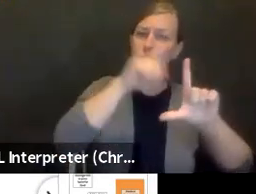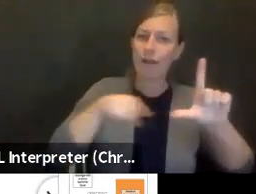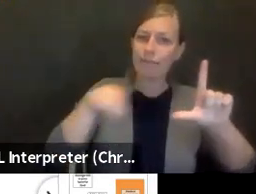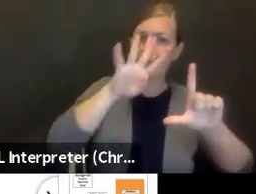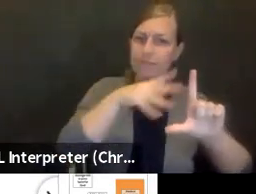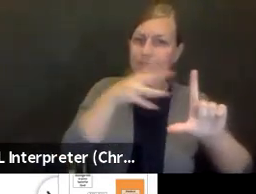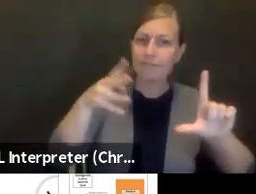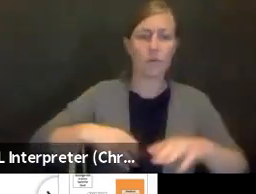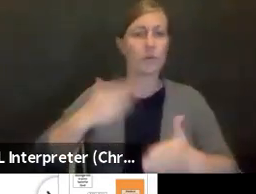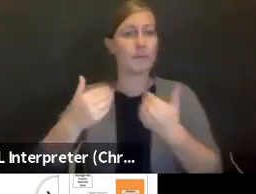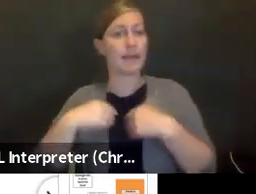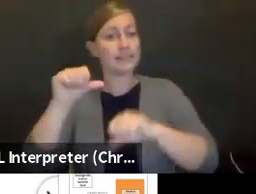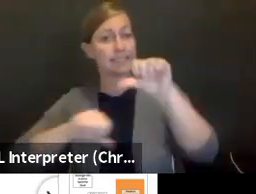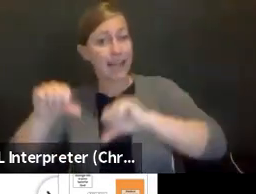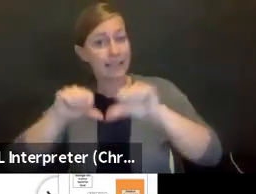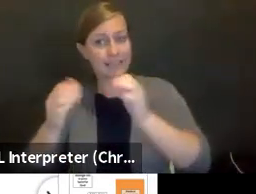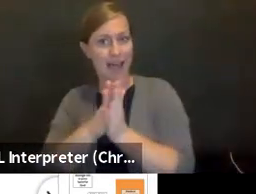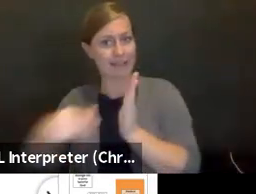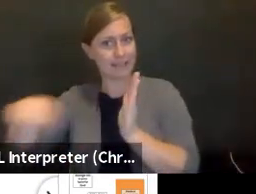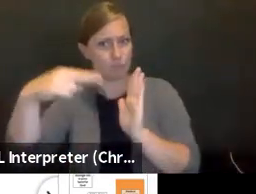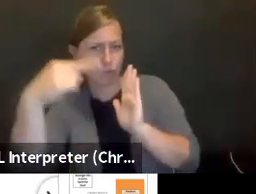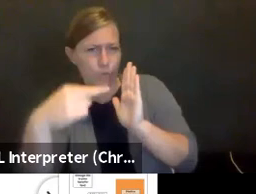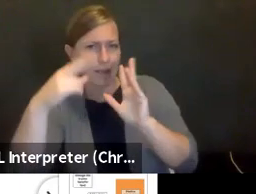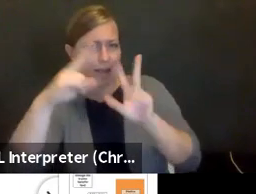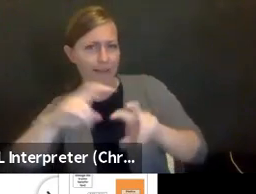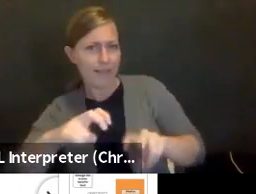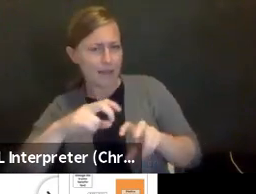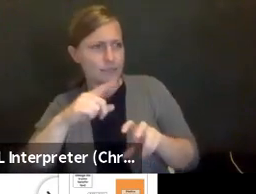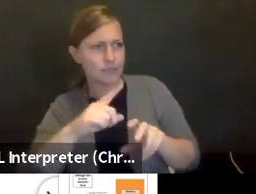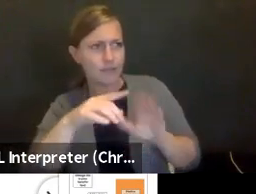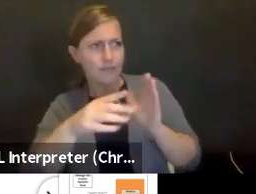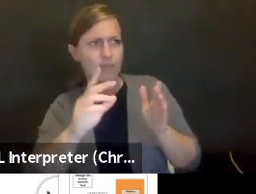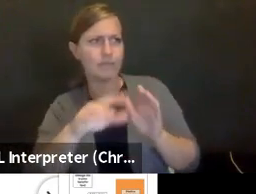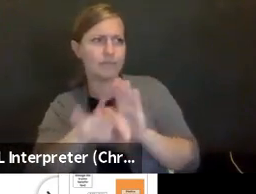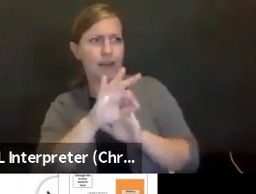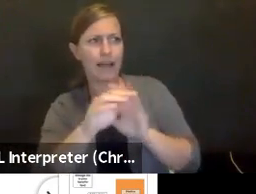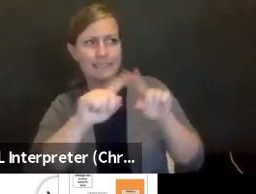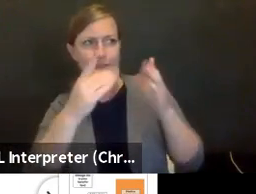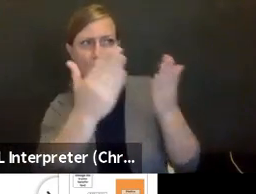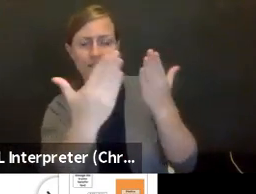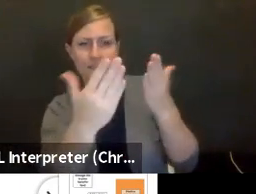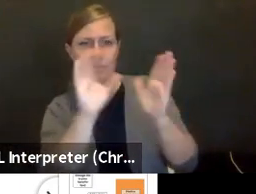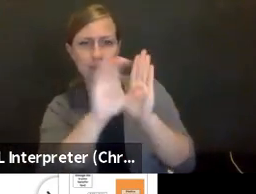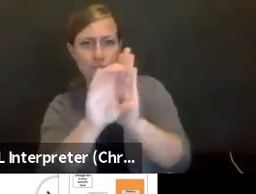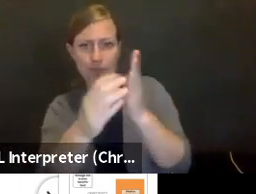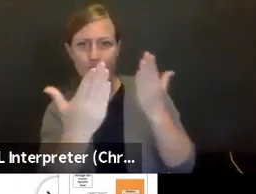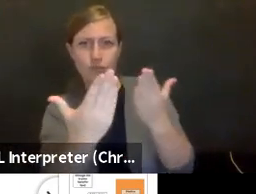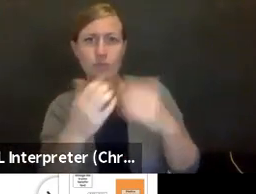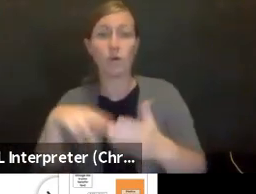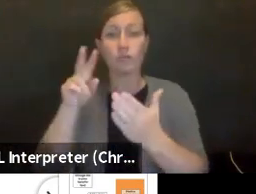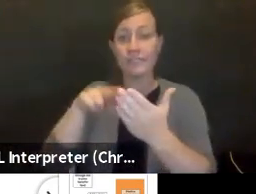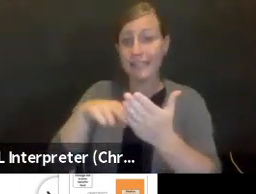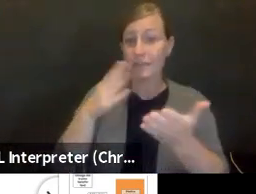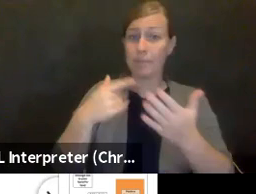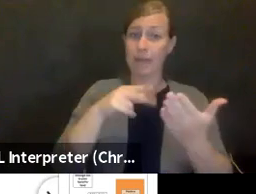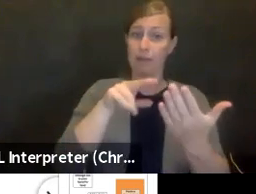a picture for them to analyze and find differences. In reading, you could add pages of text. There are a ton